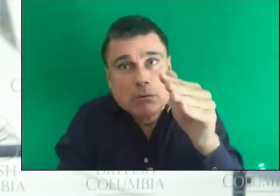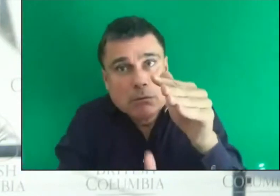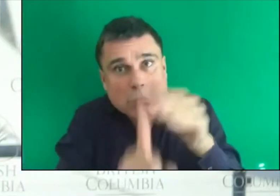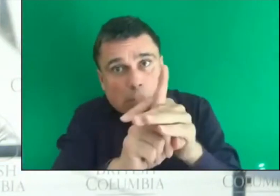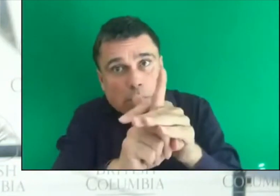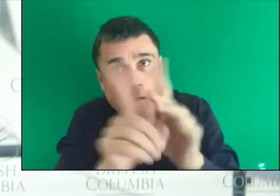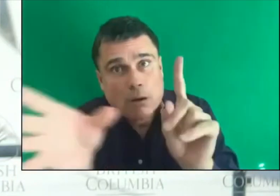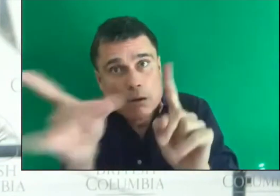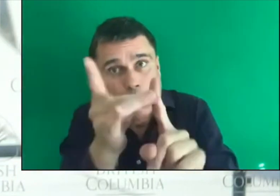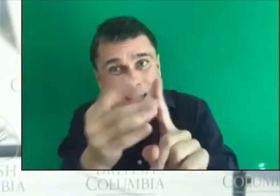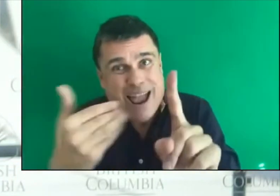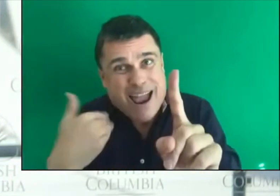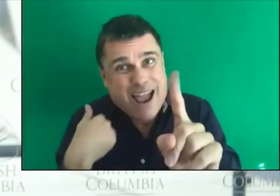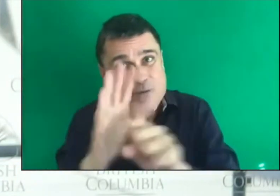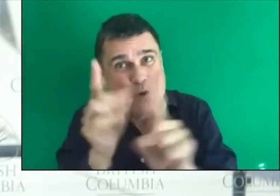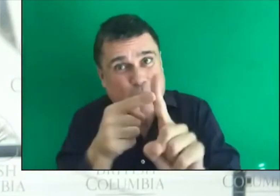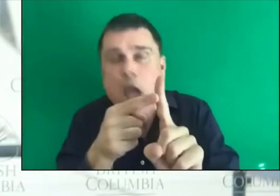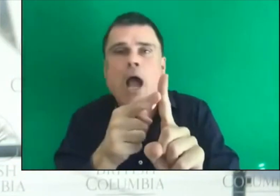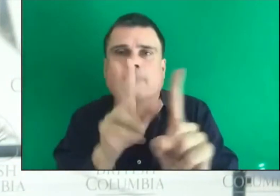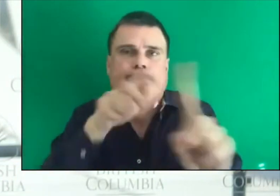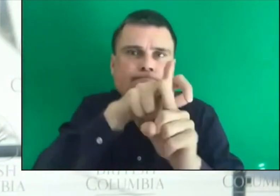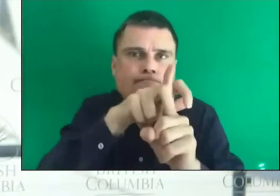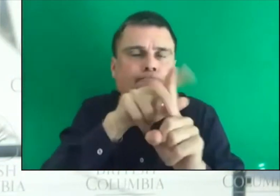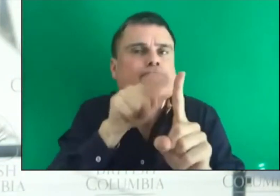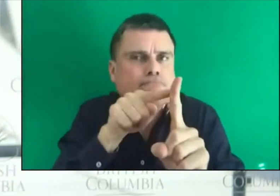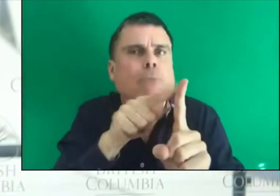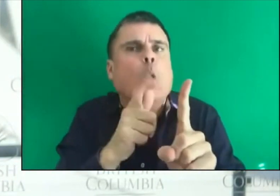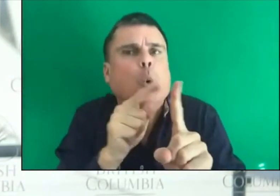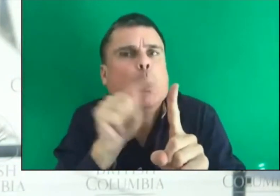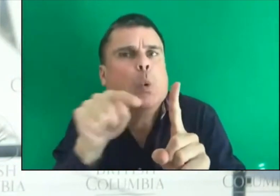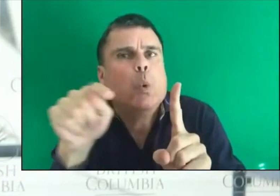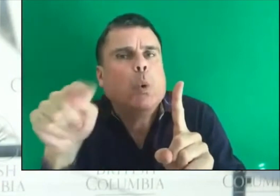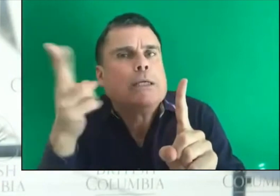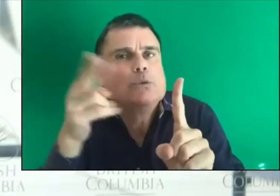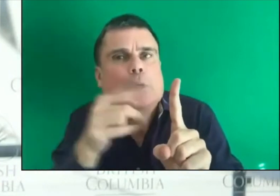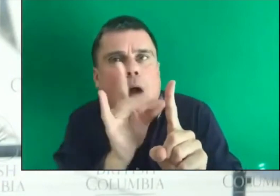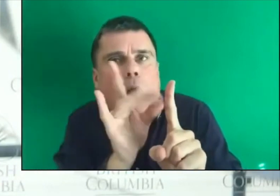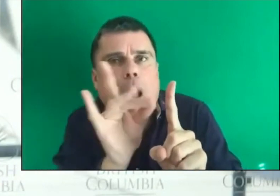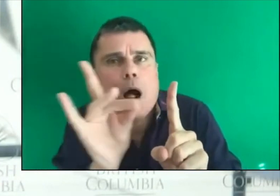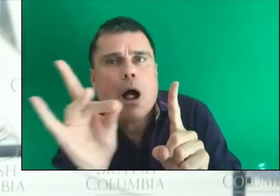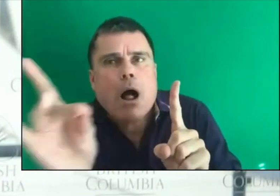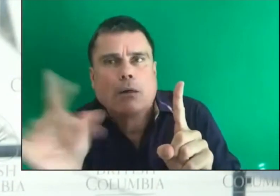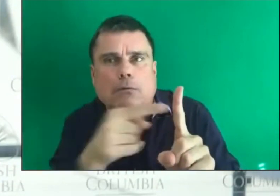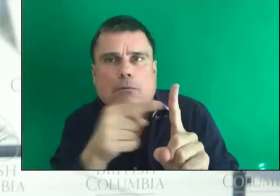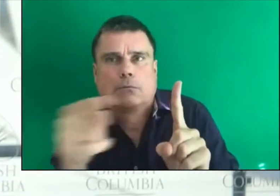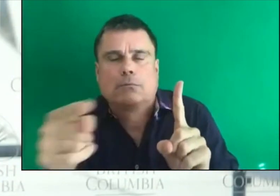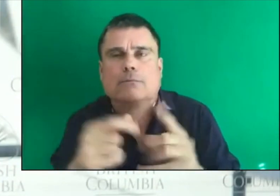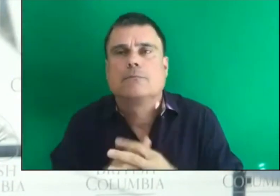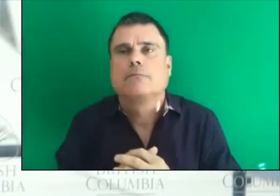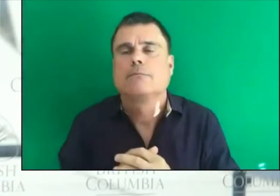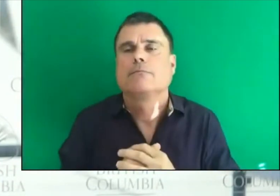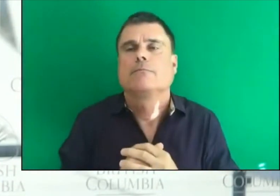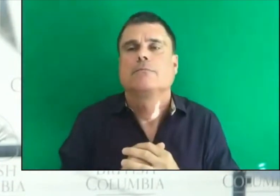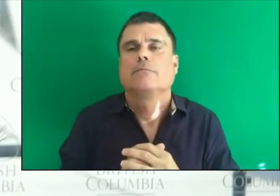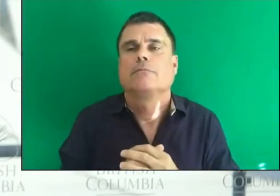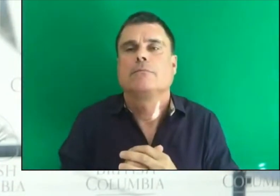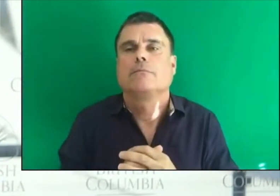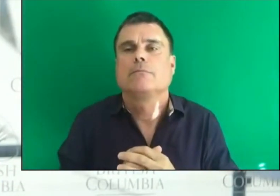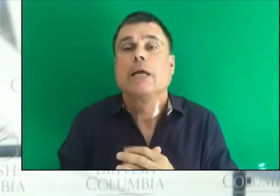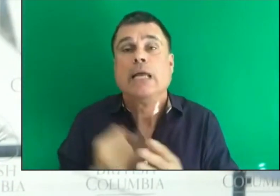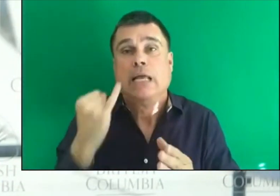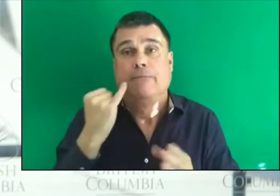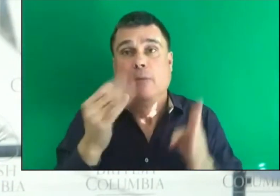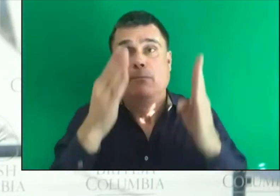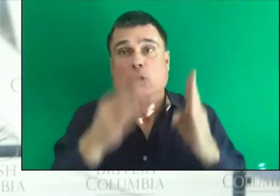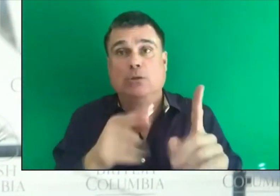things open that are supportive for our communities and our society. So right now, yes, in Vancouver Coastal and Fraser Health, we are